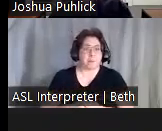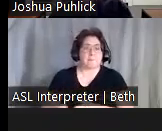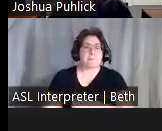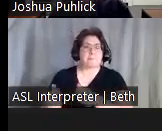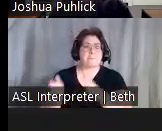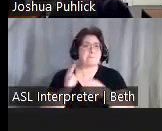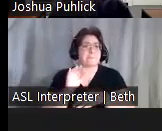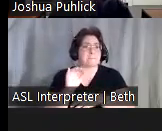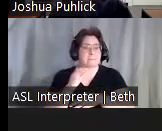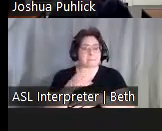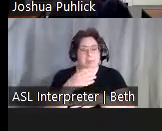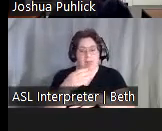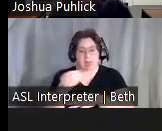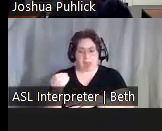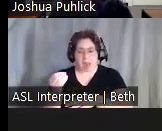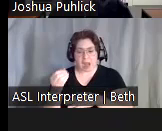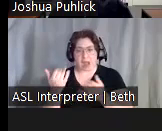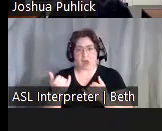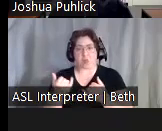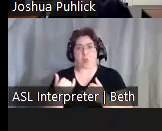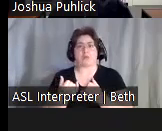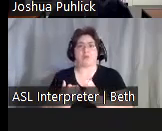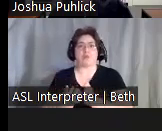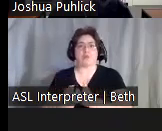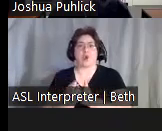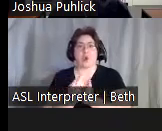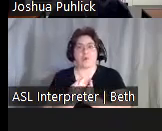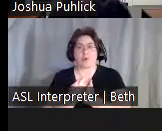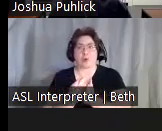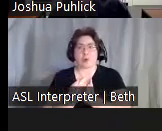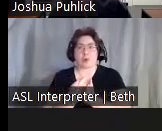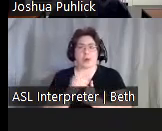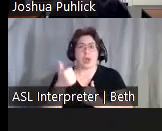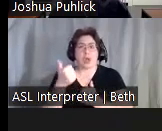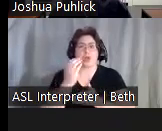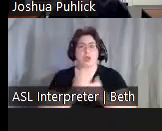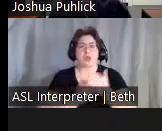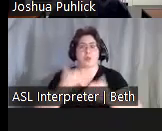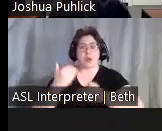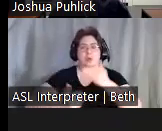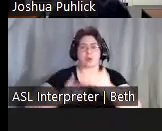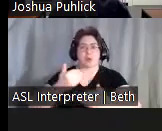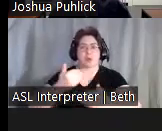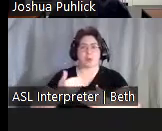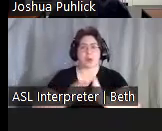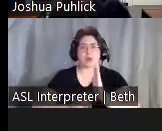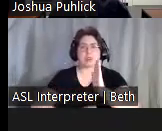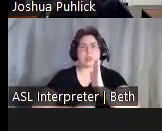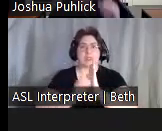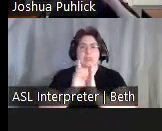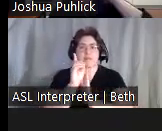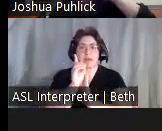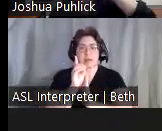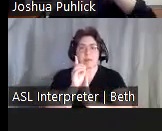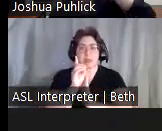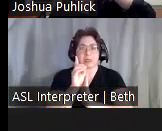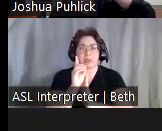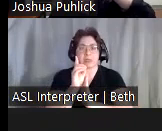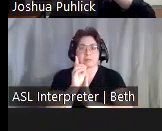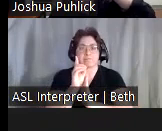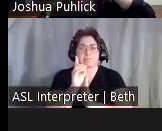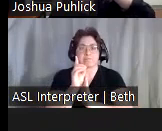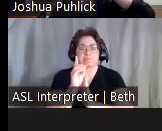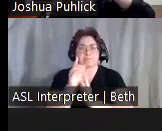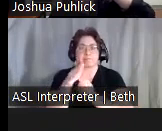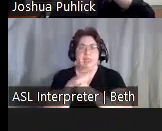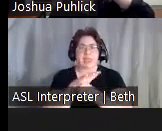And I want to go over another part of the process here is the development of